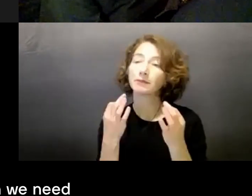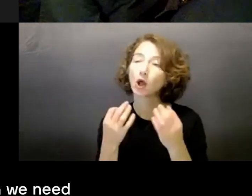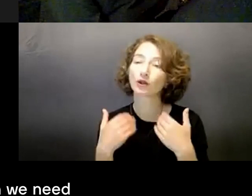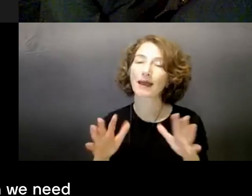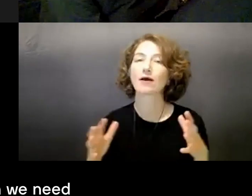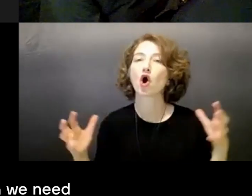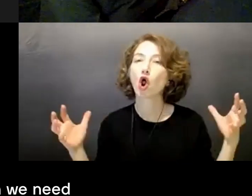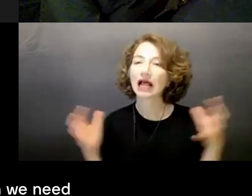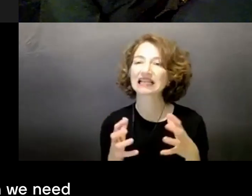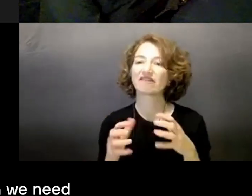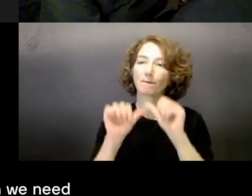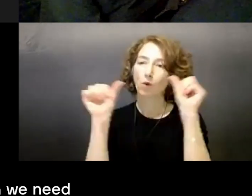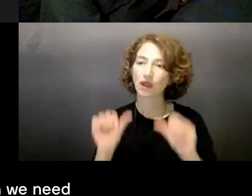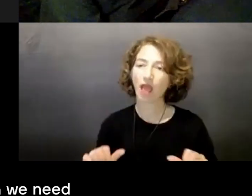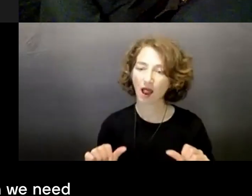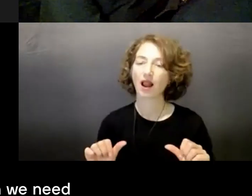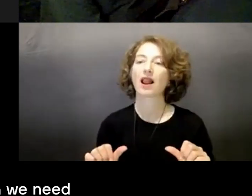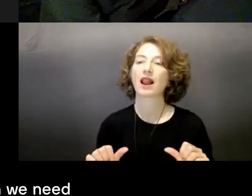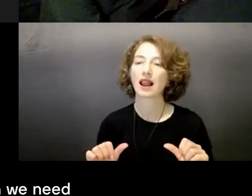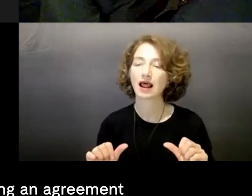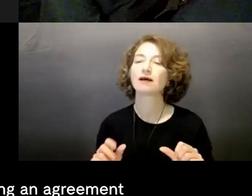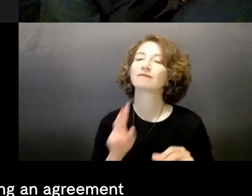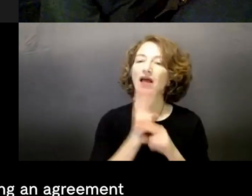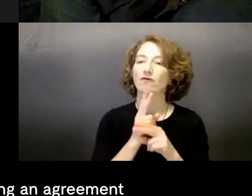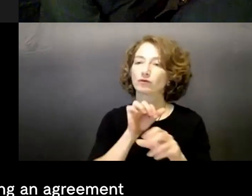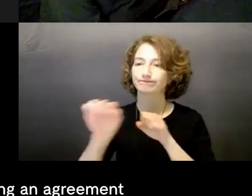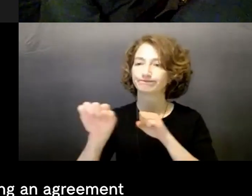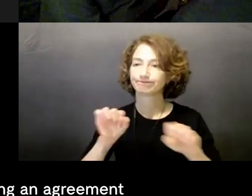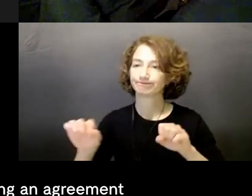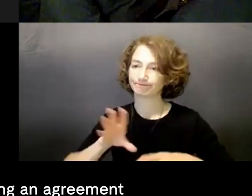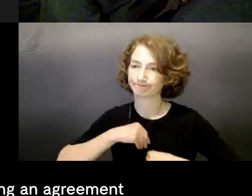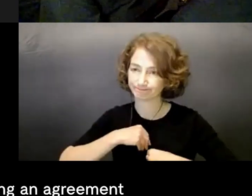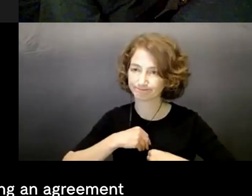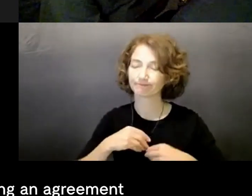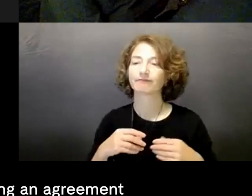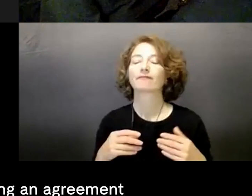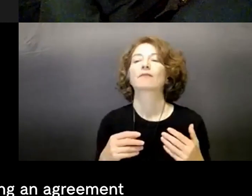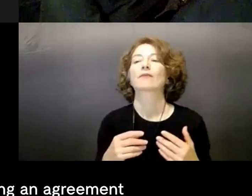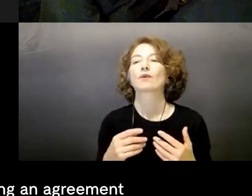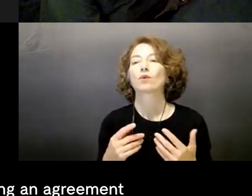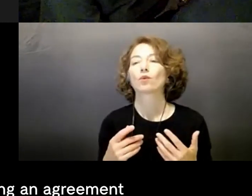collective models of accountability and of,